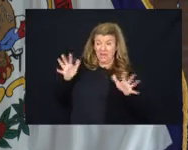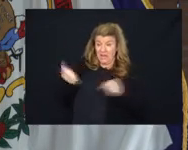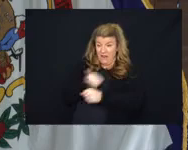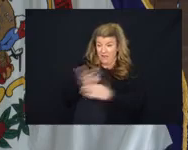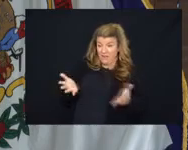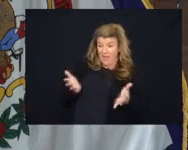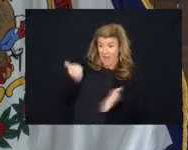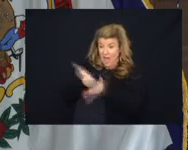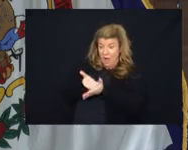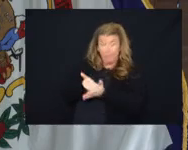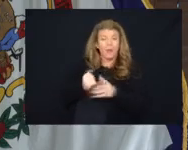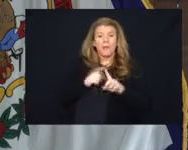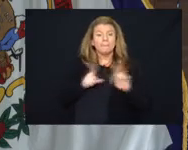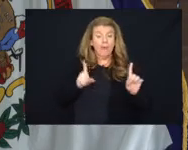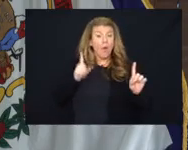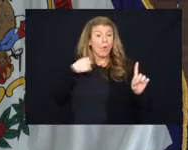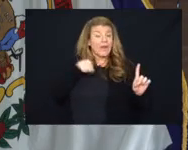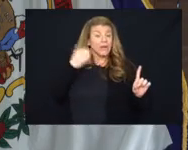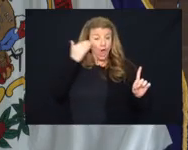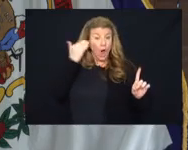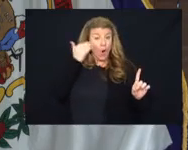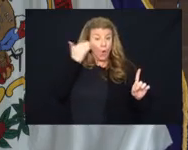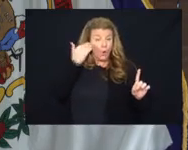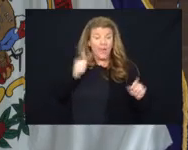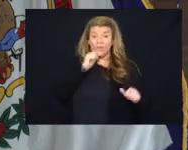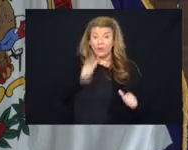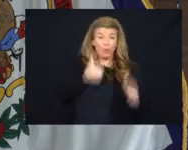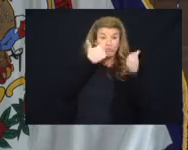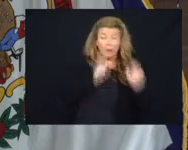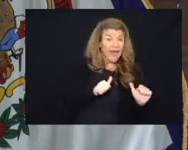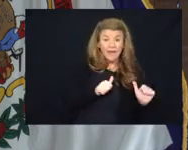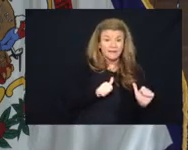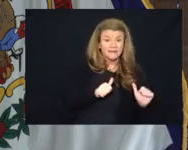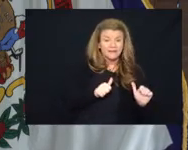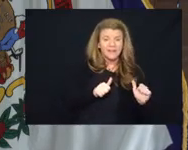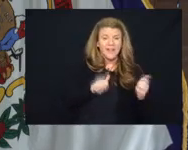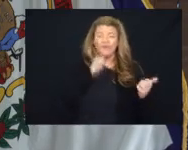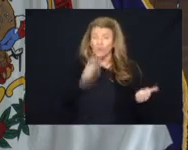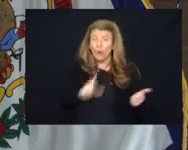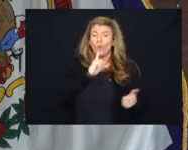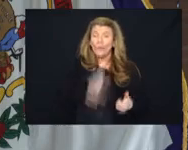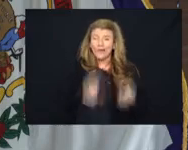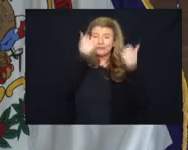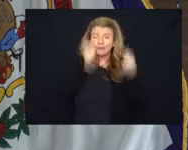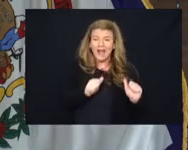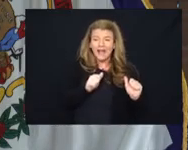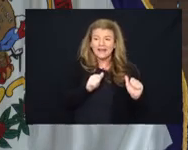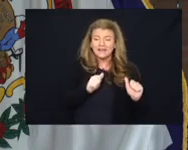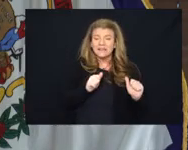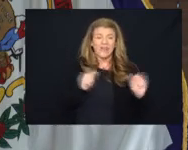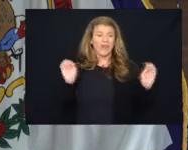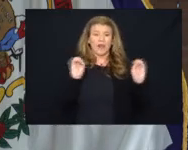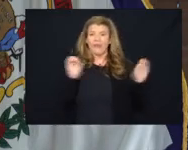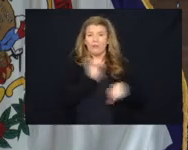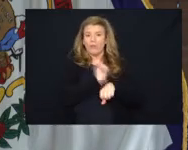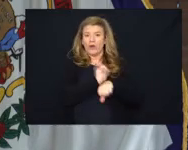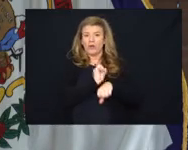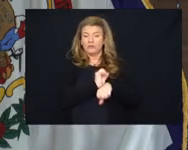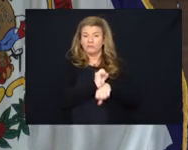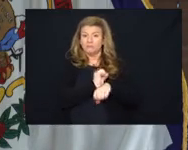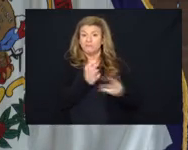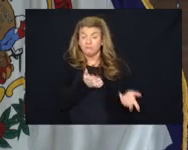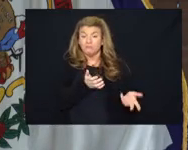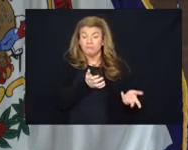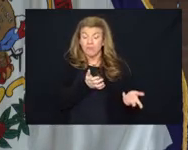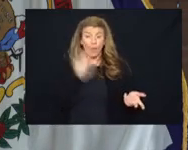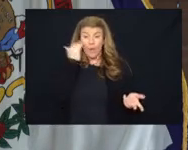But absolutely, we do know this. If we don't try, if we don't really try, then nothing's going to work. We